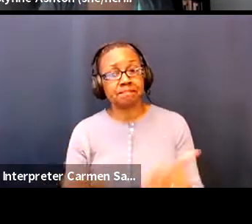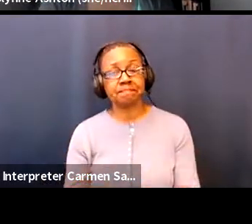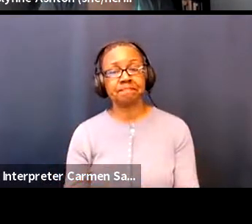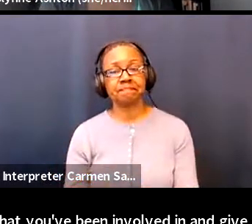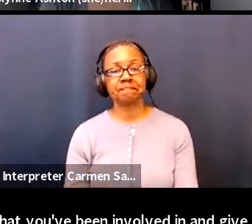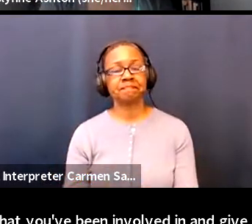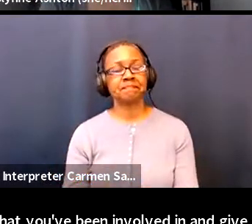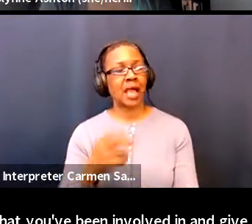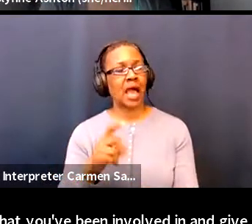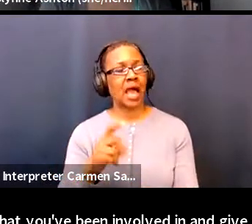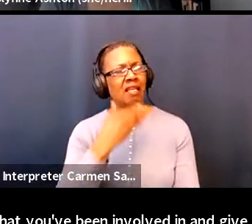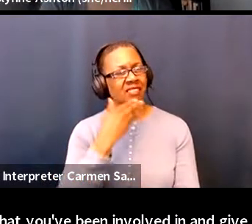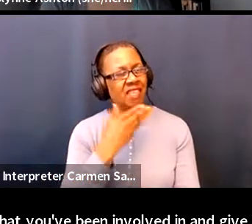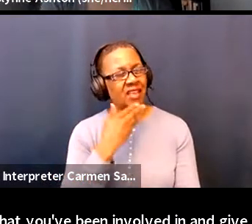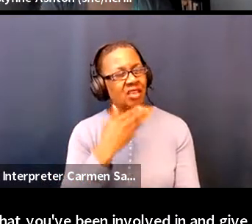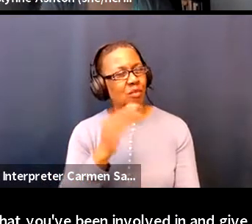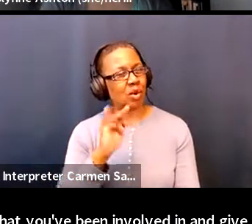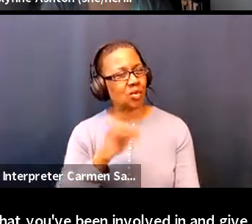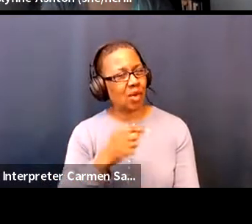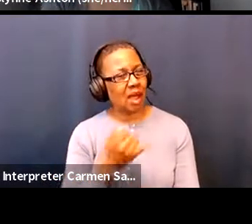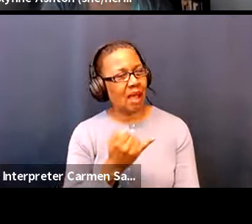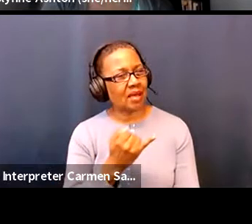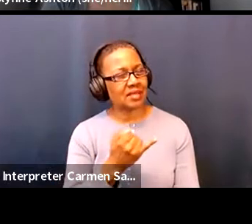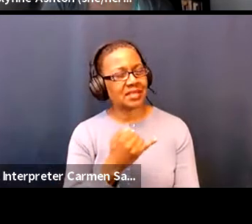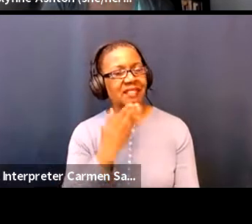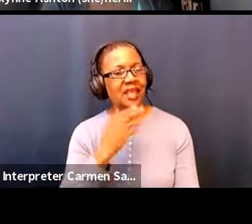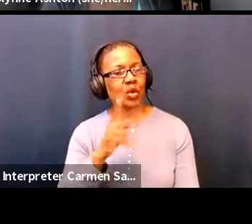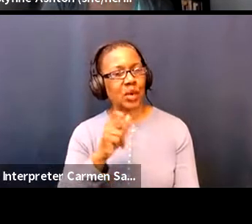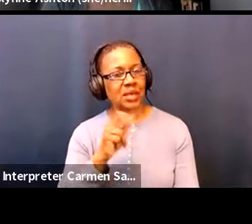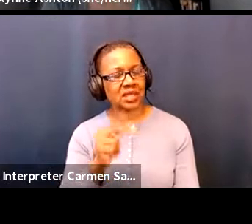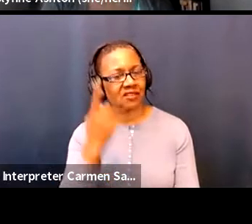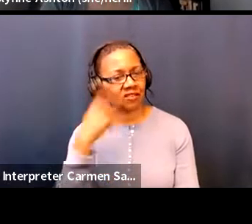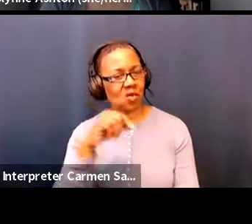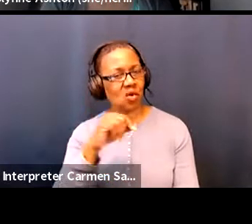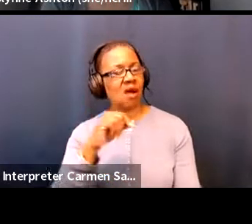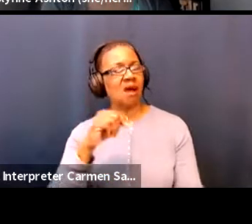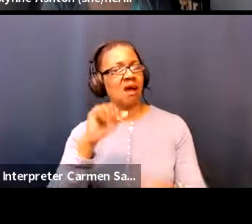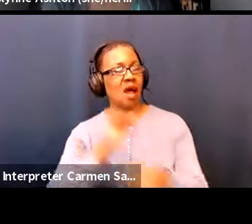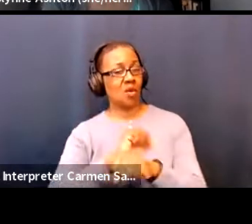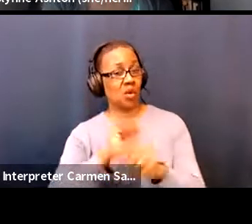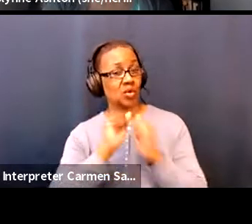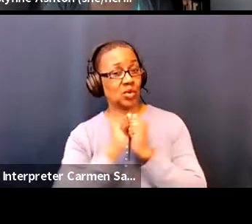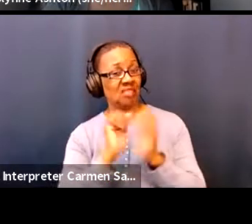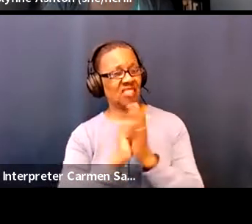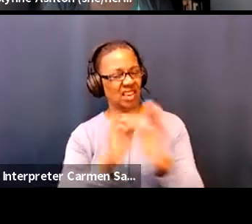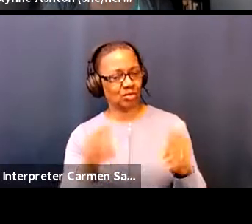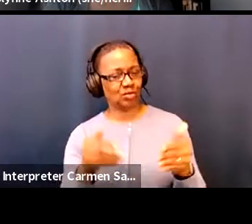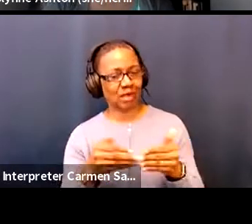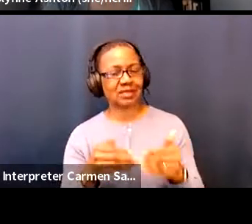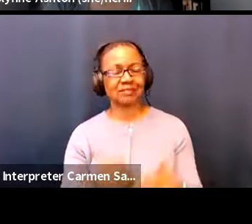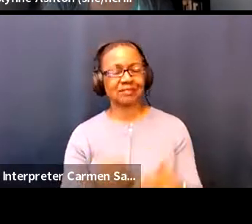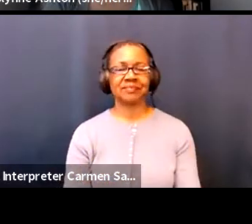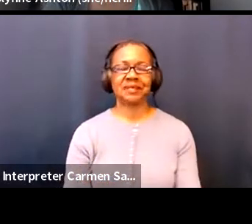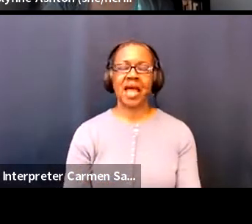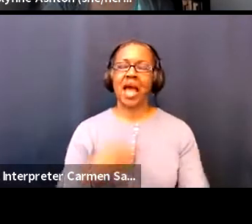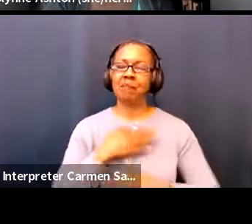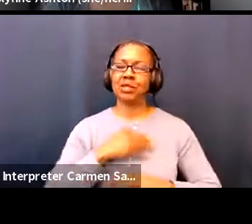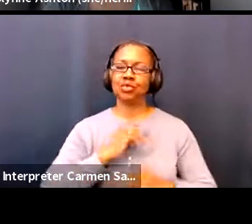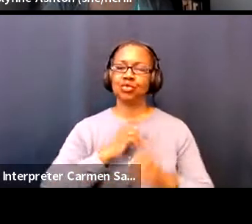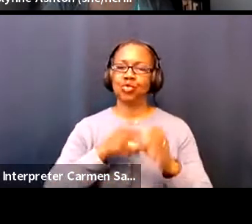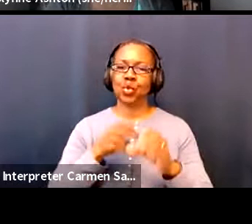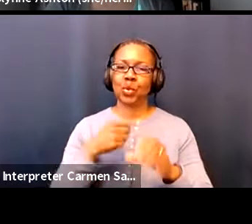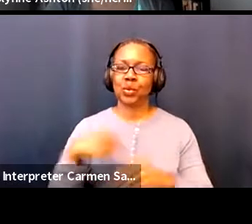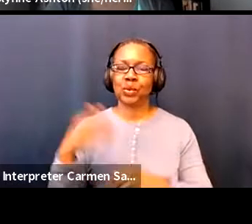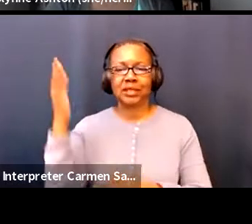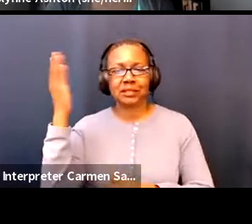Sounds good. Thank you, Ma'raj, and thanks, Weslynne, for that introduction to our work together. It's a pleasure to be here and speak